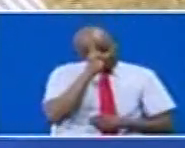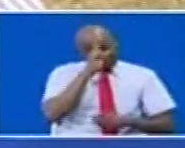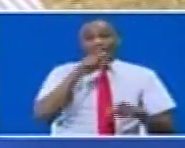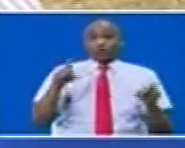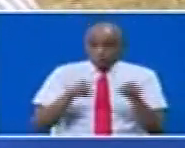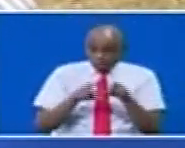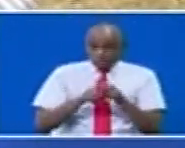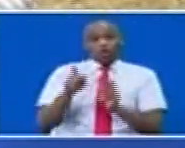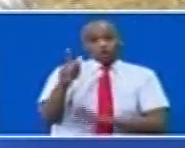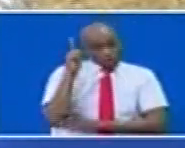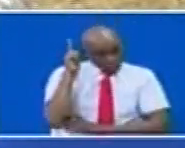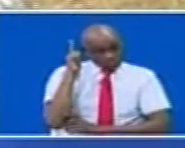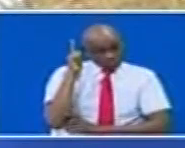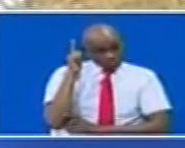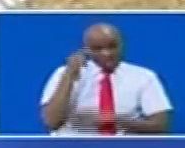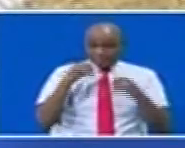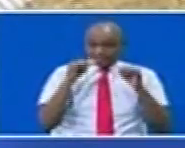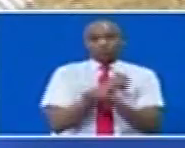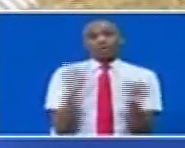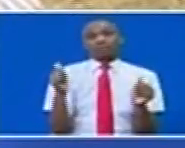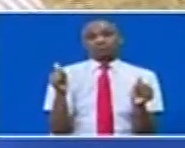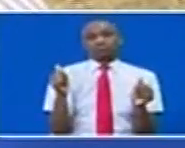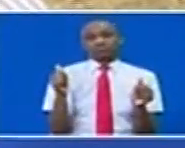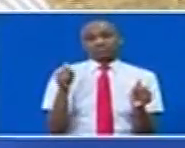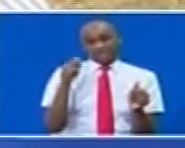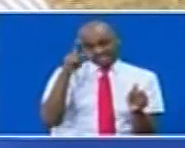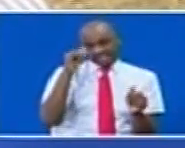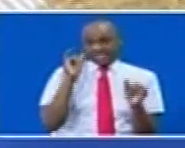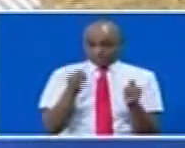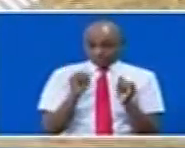safety regulations in schools. Fred Moturi, KTN News in Nyamache, Kisii.